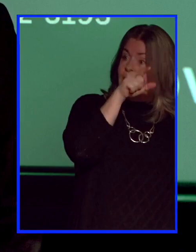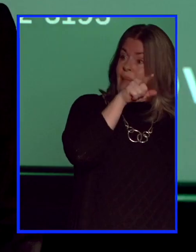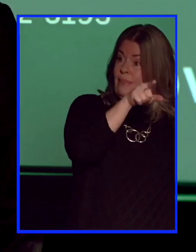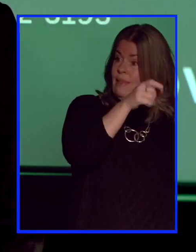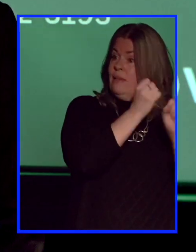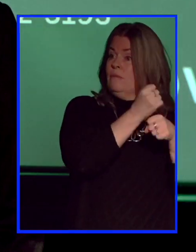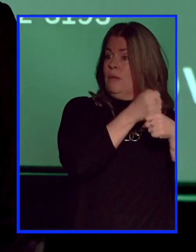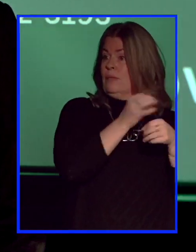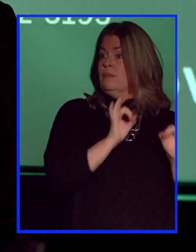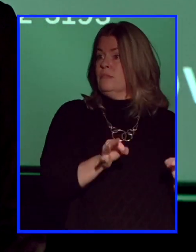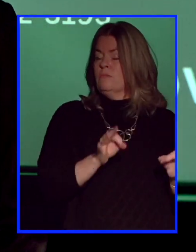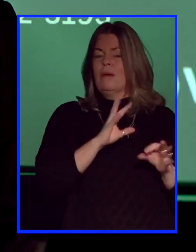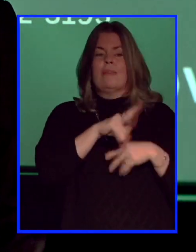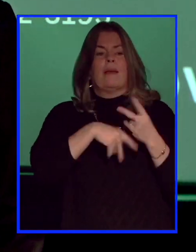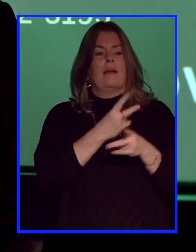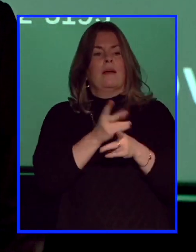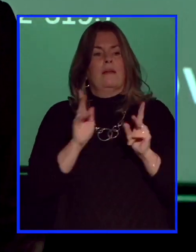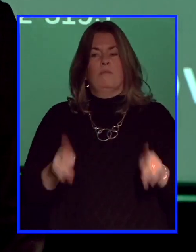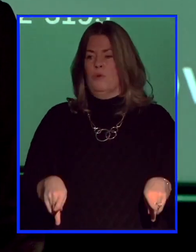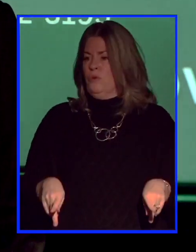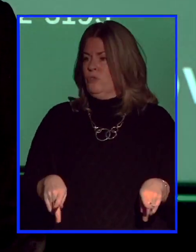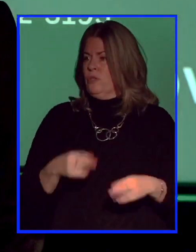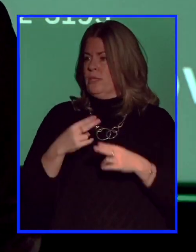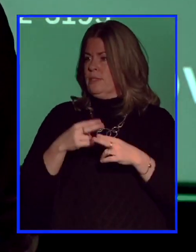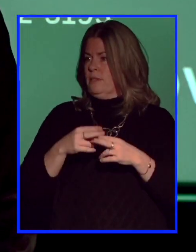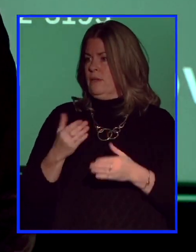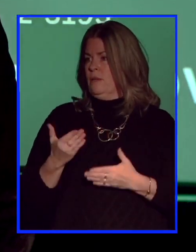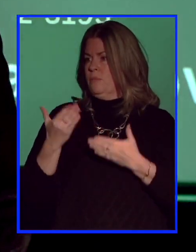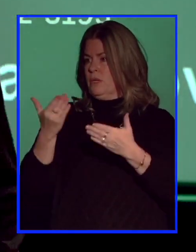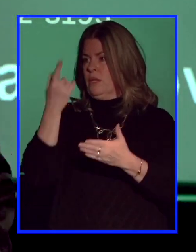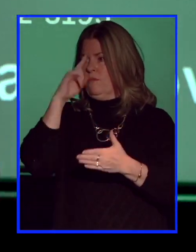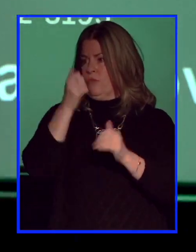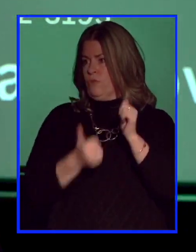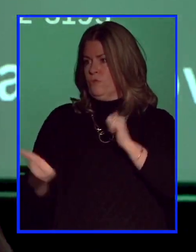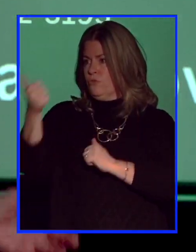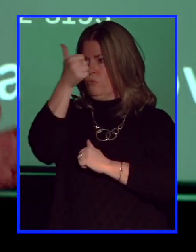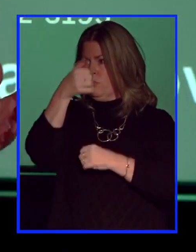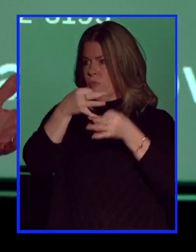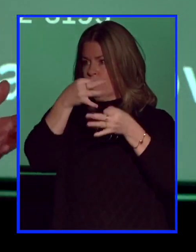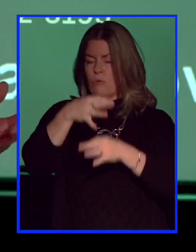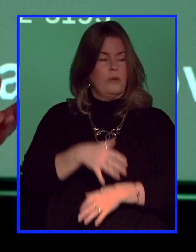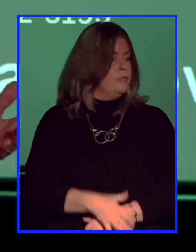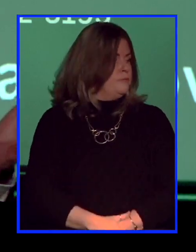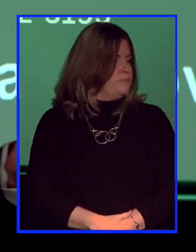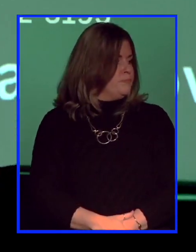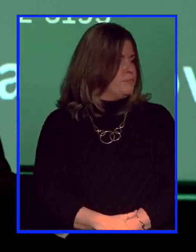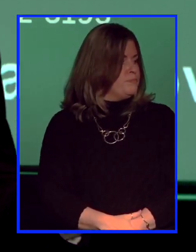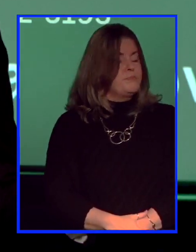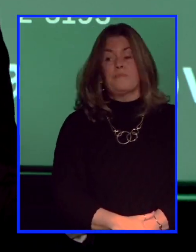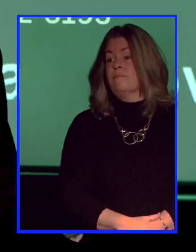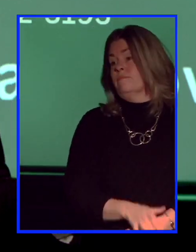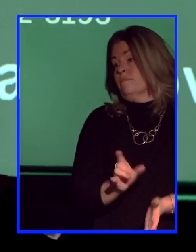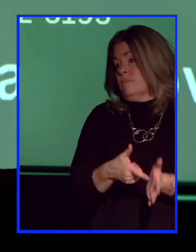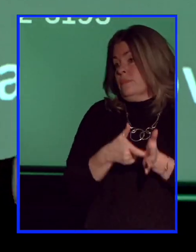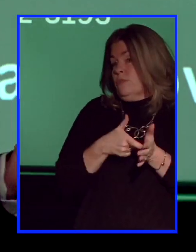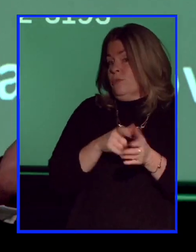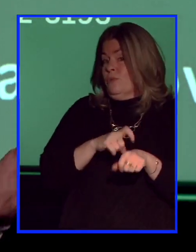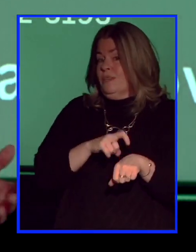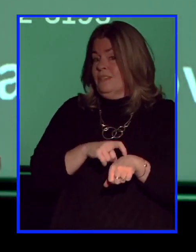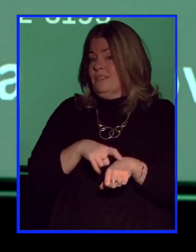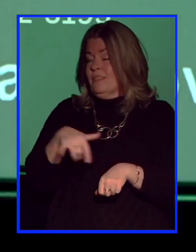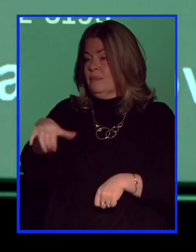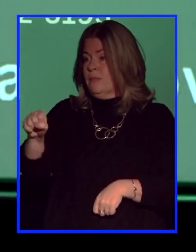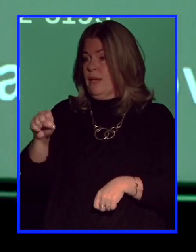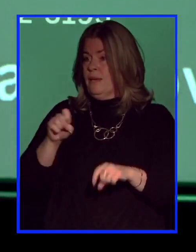on the kind of person that will be nominated and considered for the Supreme Court. That'll take some time, okay?